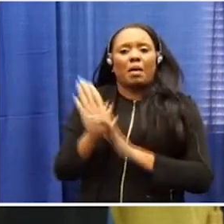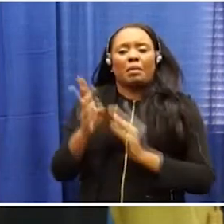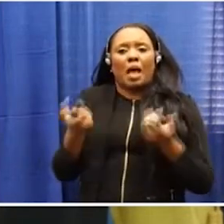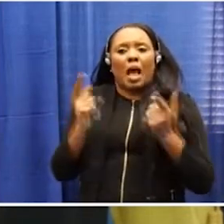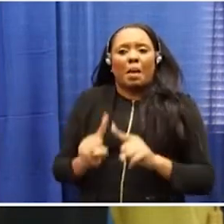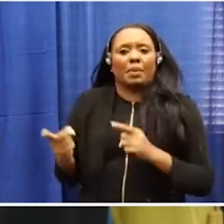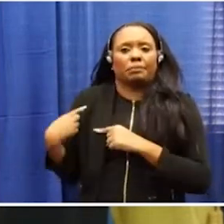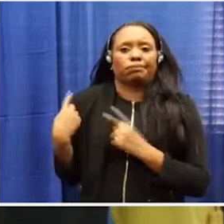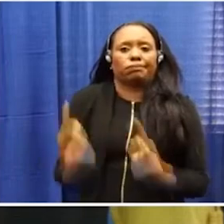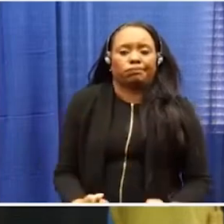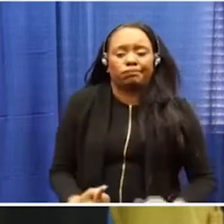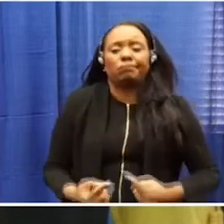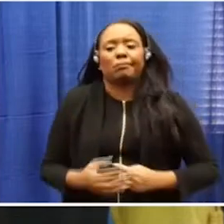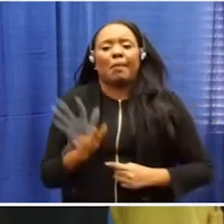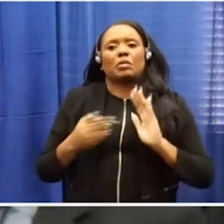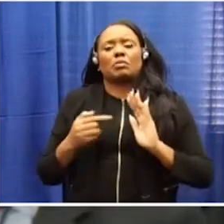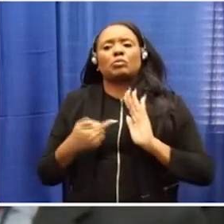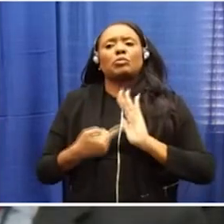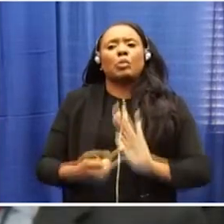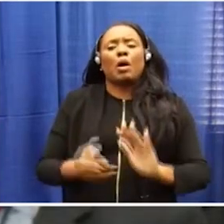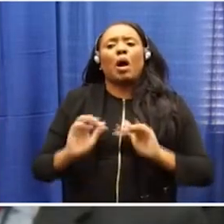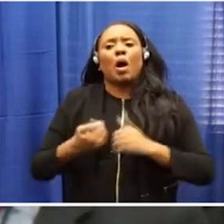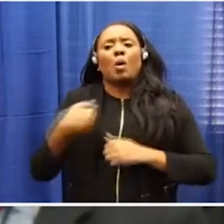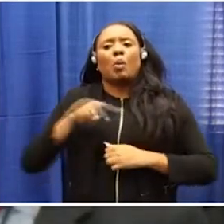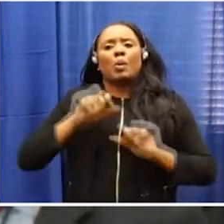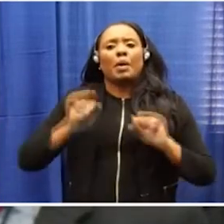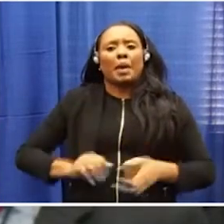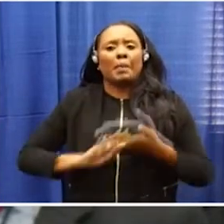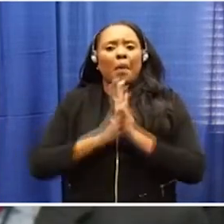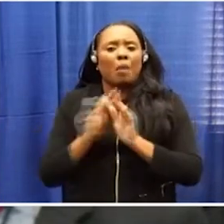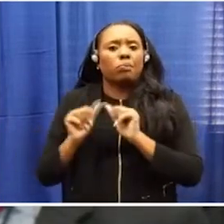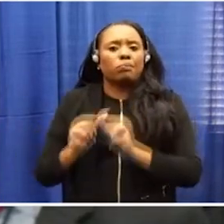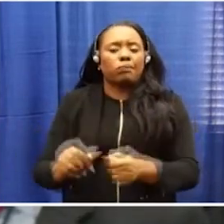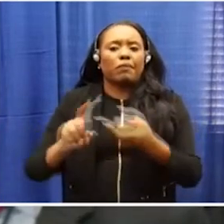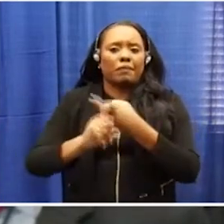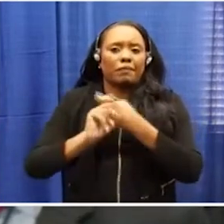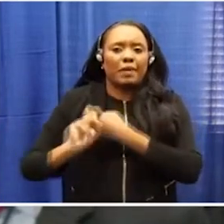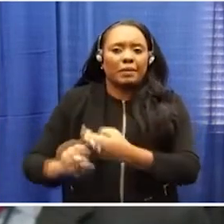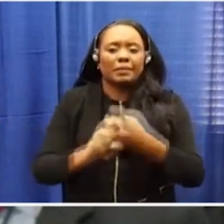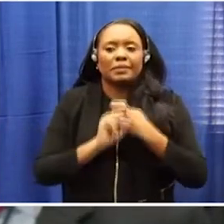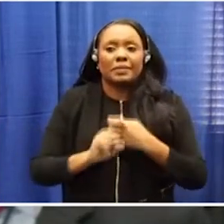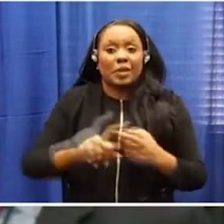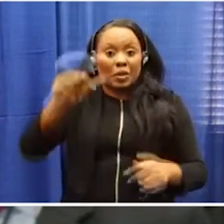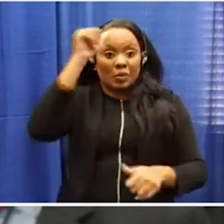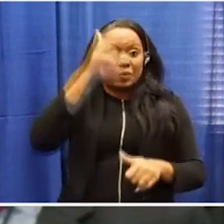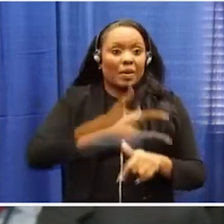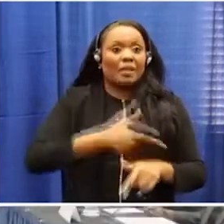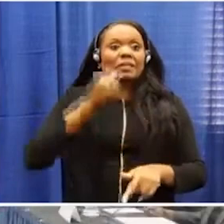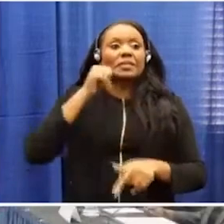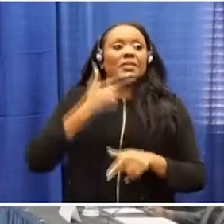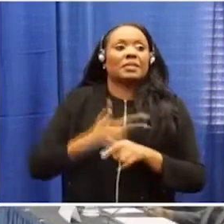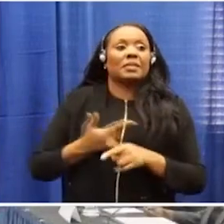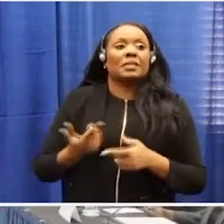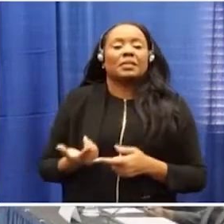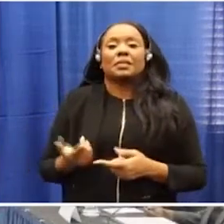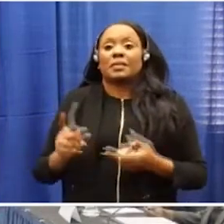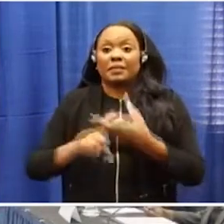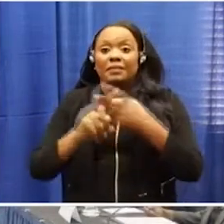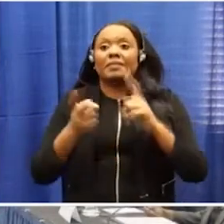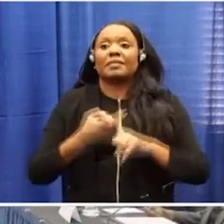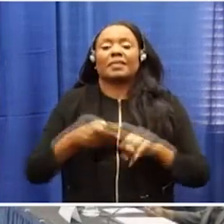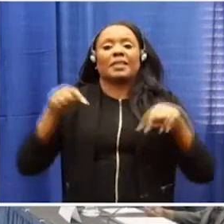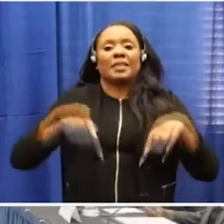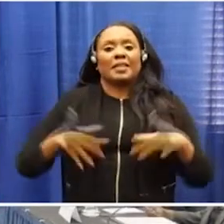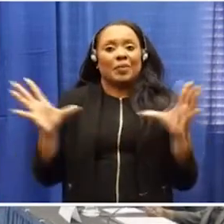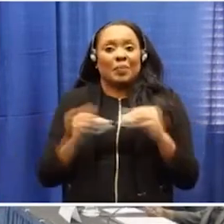our hemisphere and globally. Negative externalities and socio-economic challenges